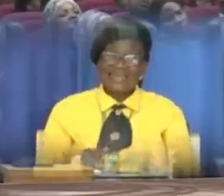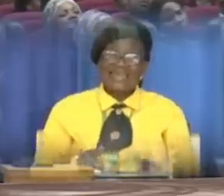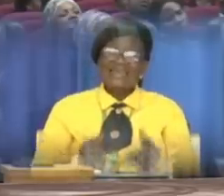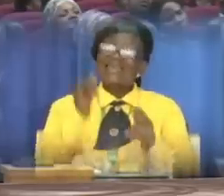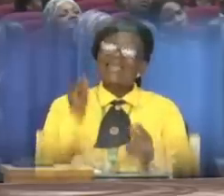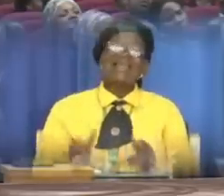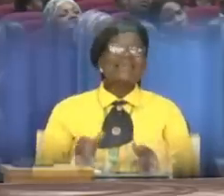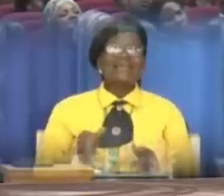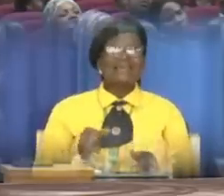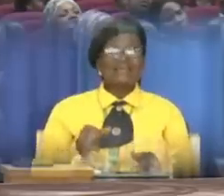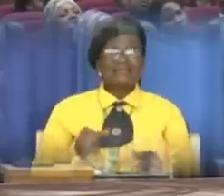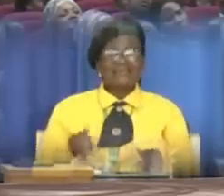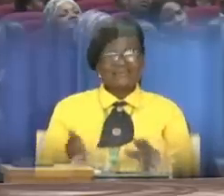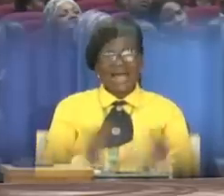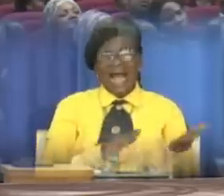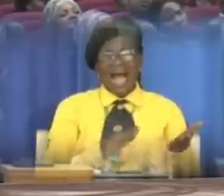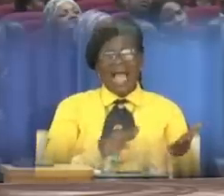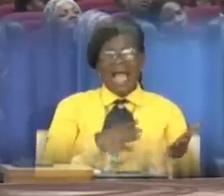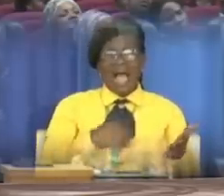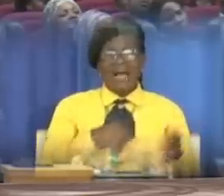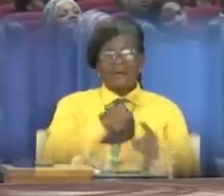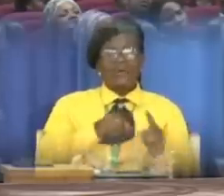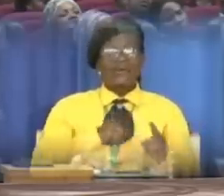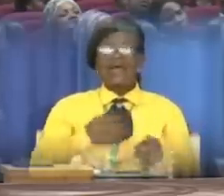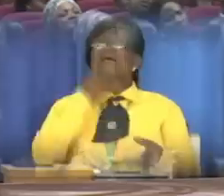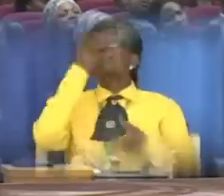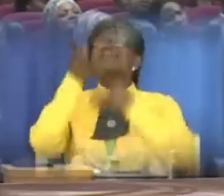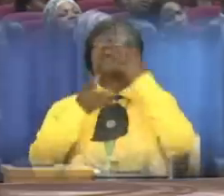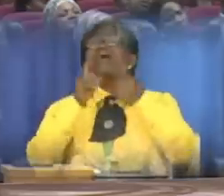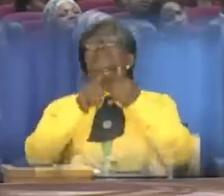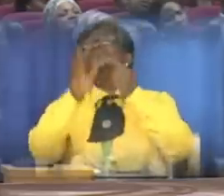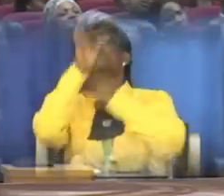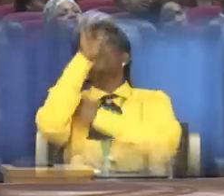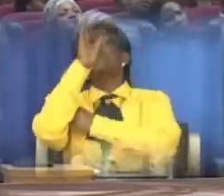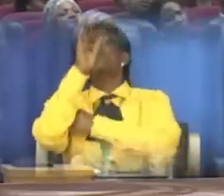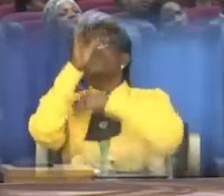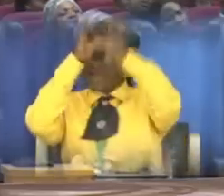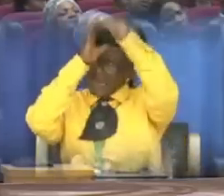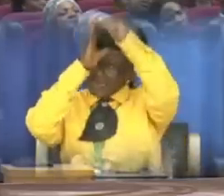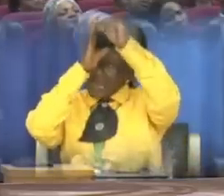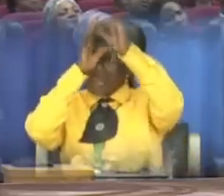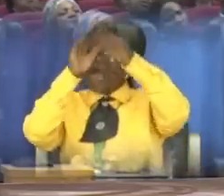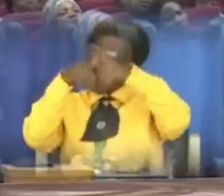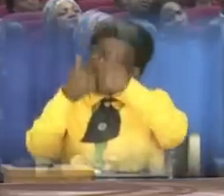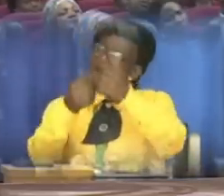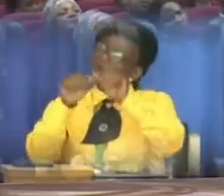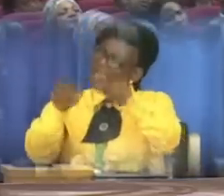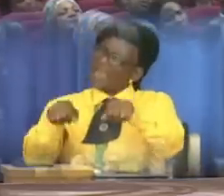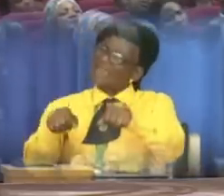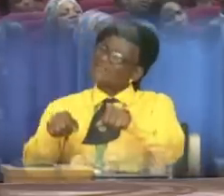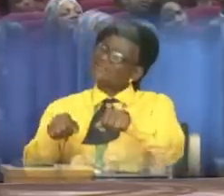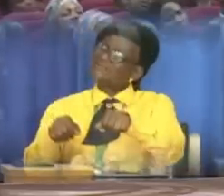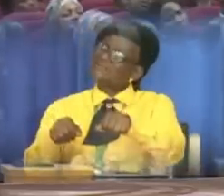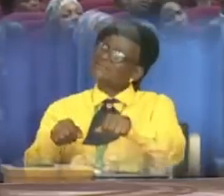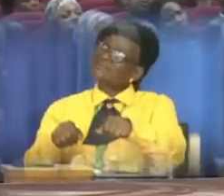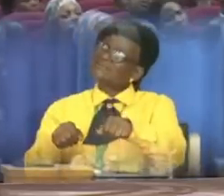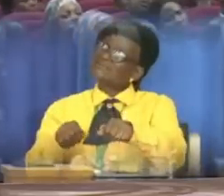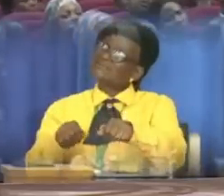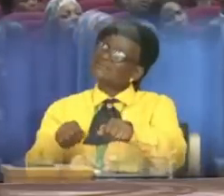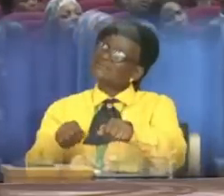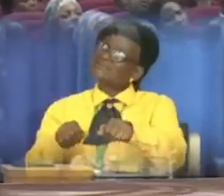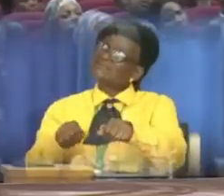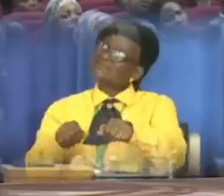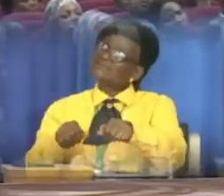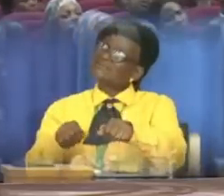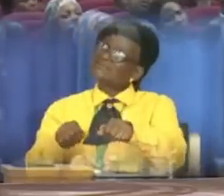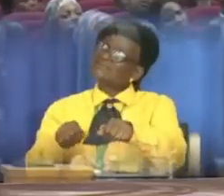And when I cried to God, Father, how can this happen to me? I'm your child. How can a demon like this come into my house?